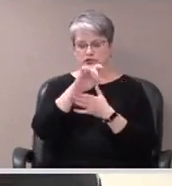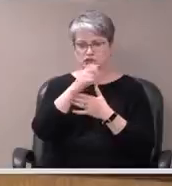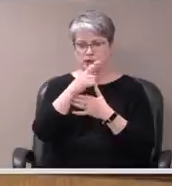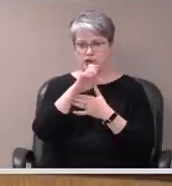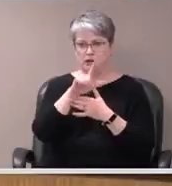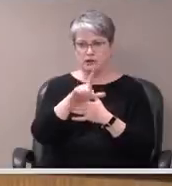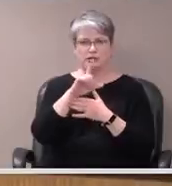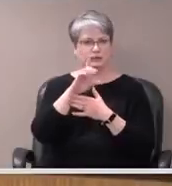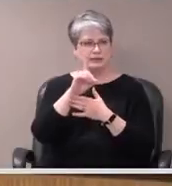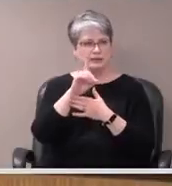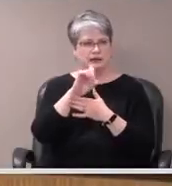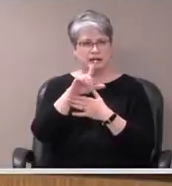Linda Hudson.